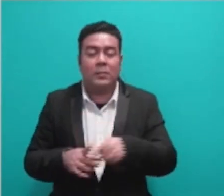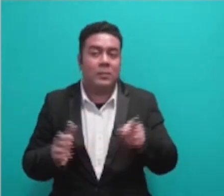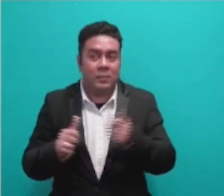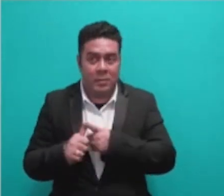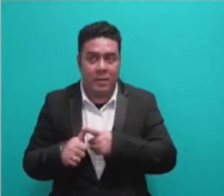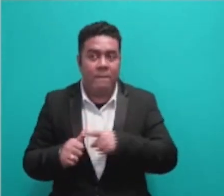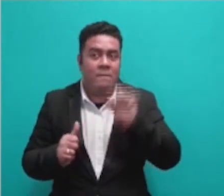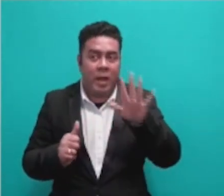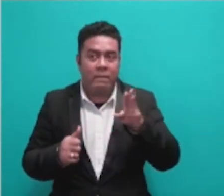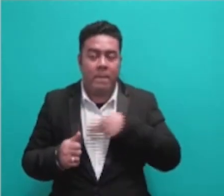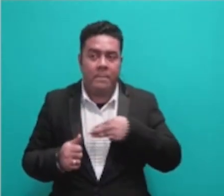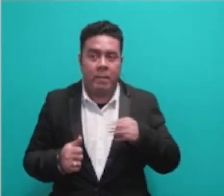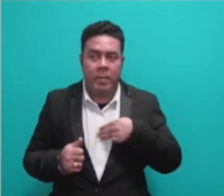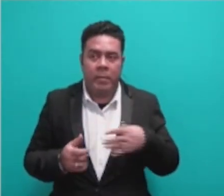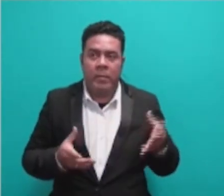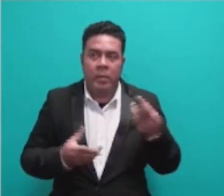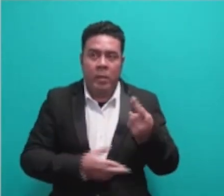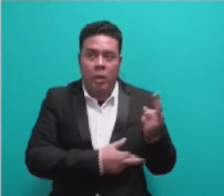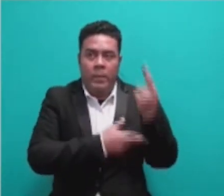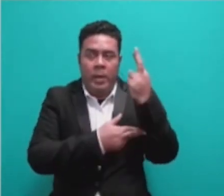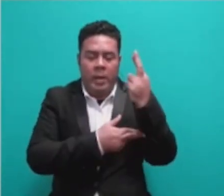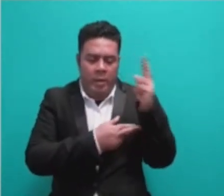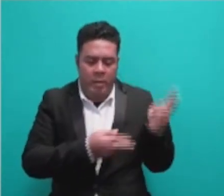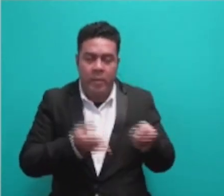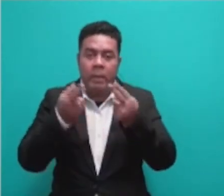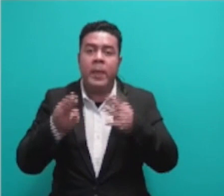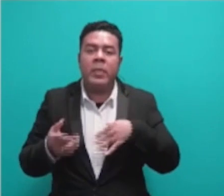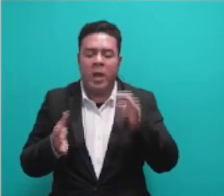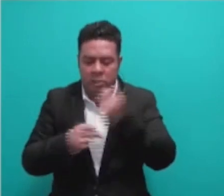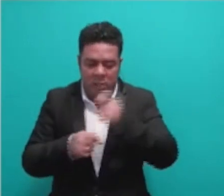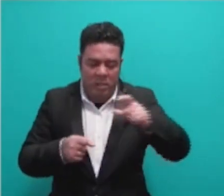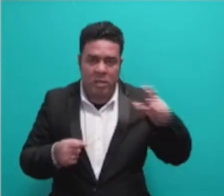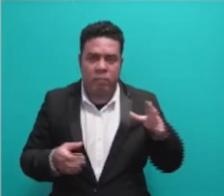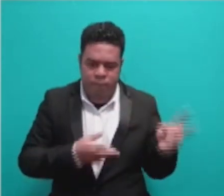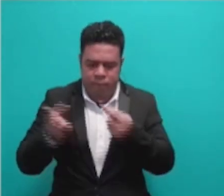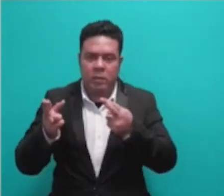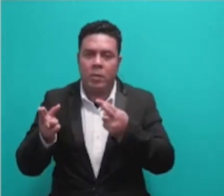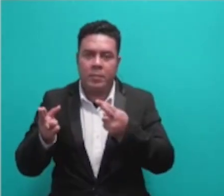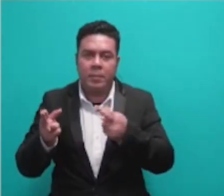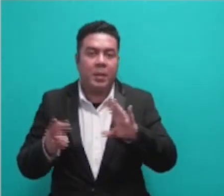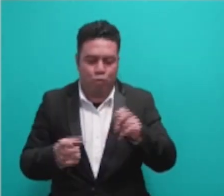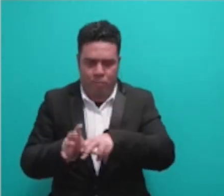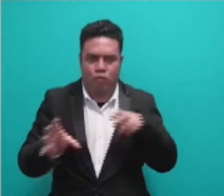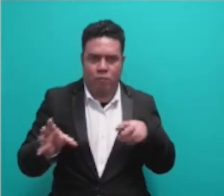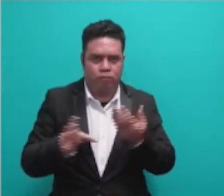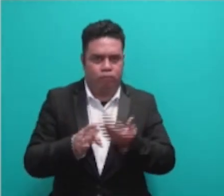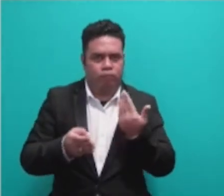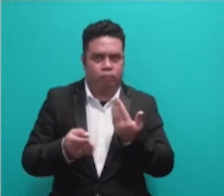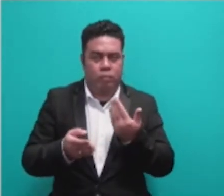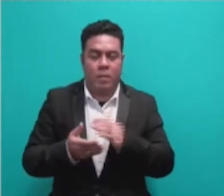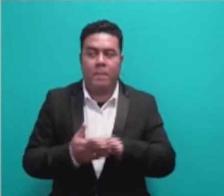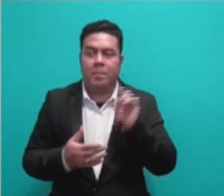A, 5 members nominated by the GC. That veto power nominated by the GC has been removed by this